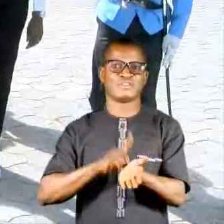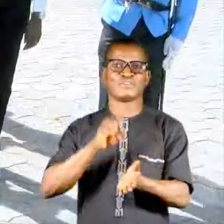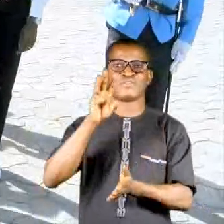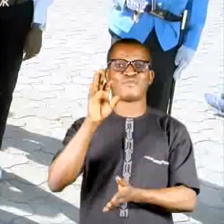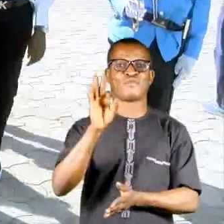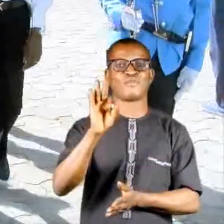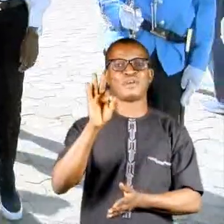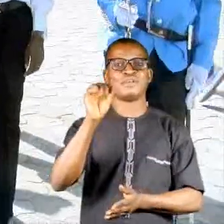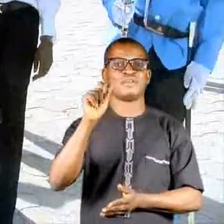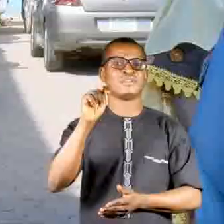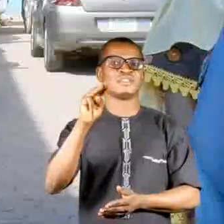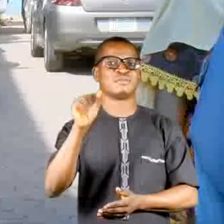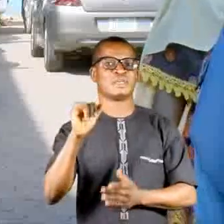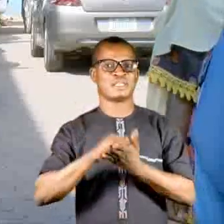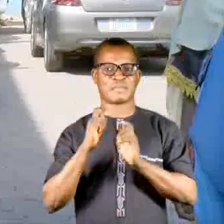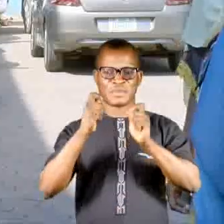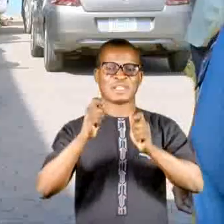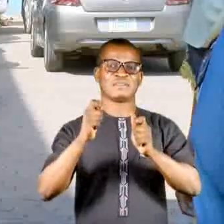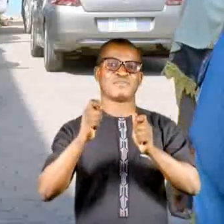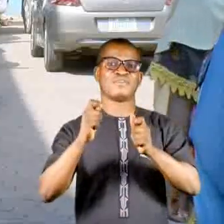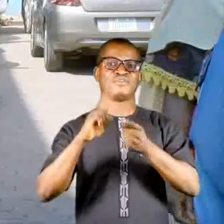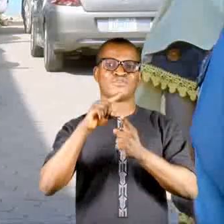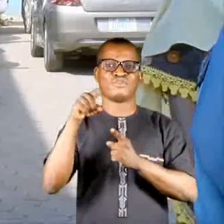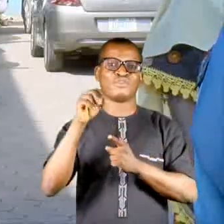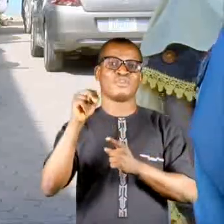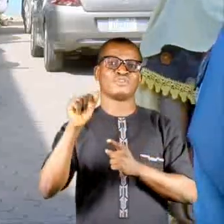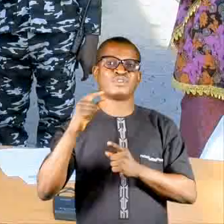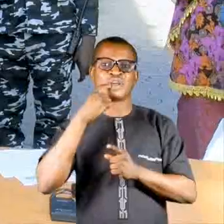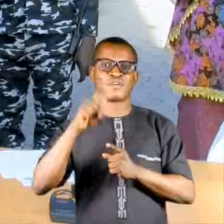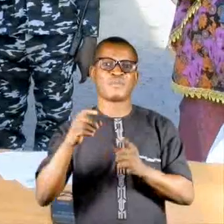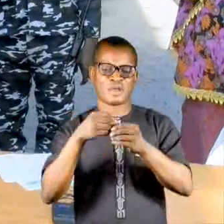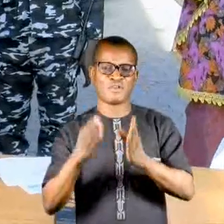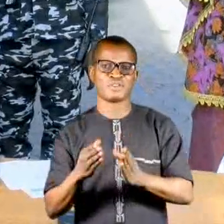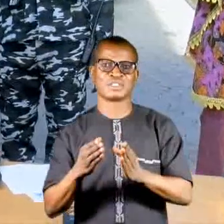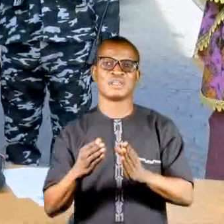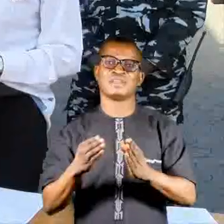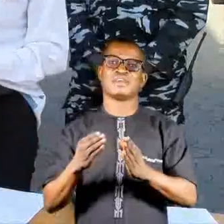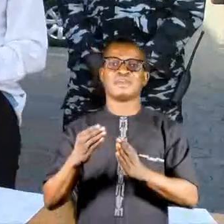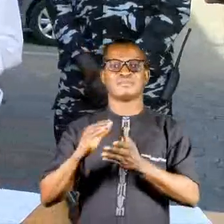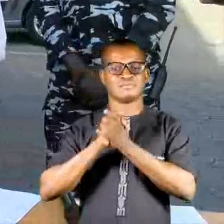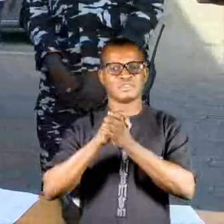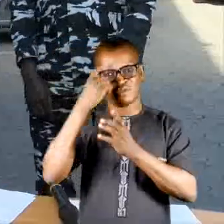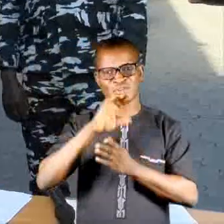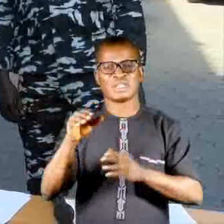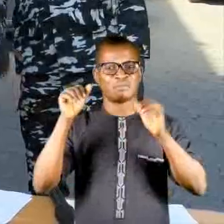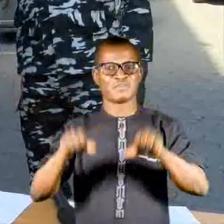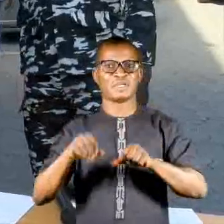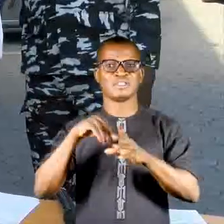Dr. Fatima Waziri Azi, who presented awards to deserving zonal commands, officers, and directors for their performance